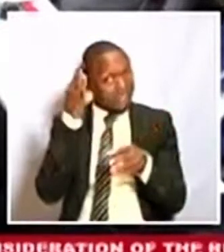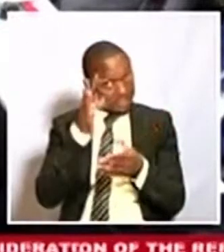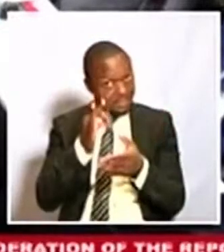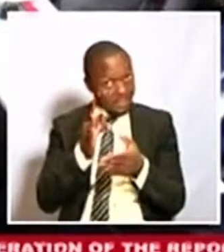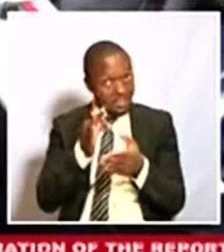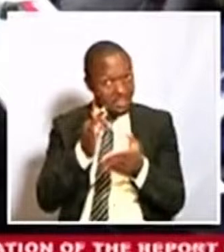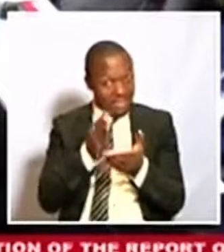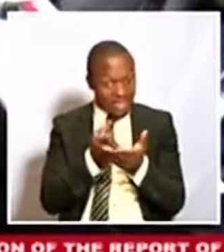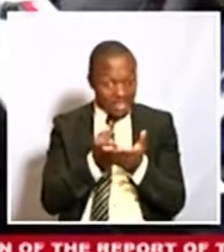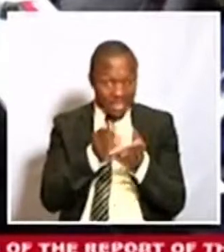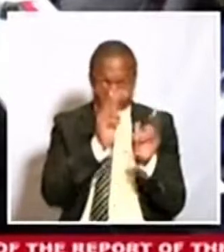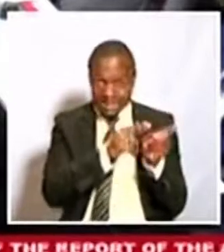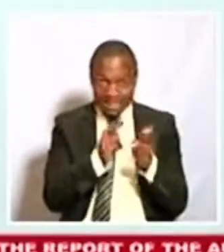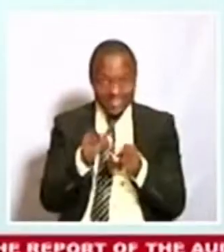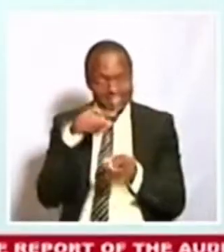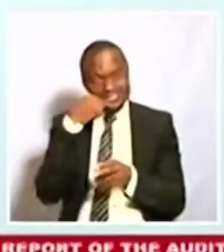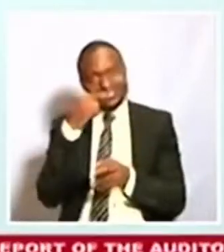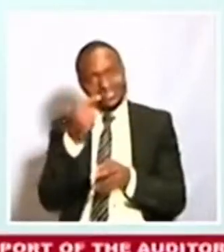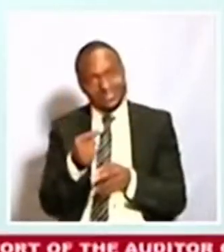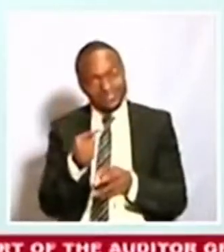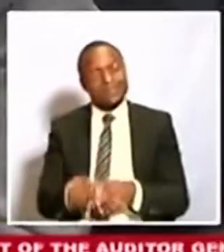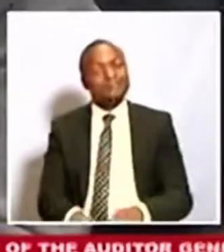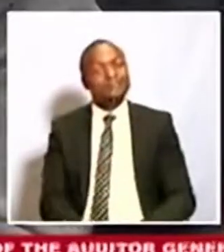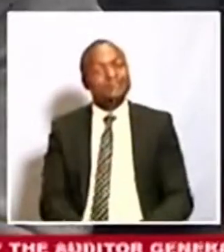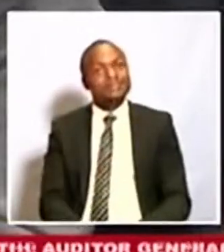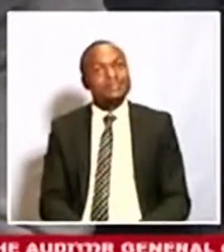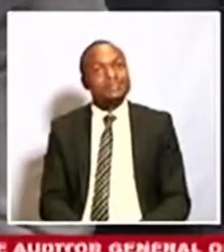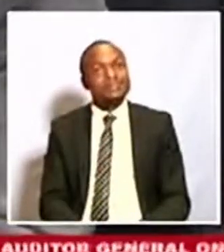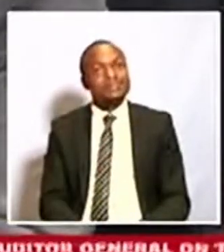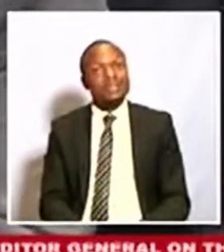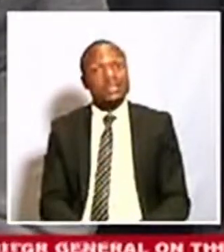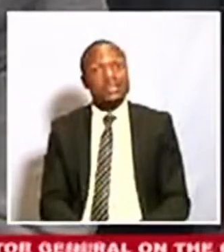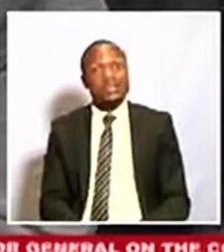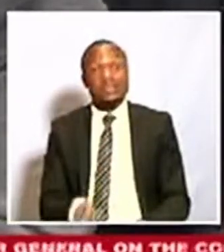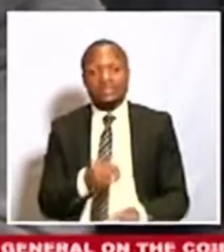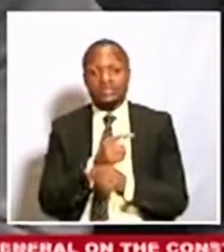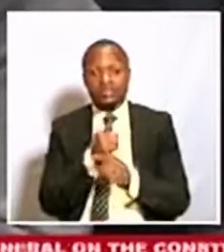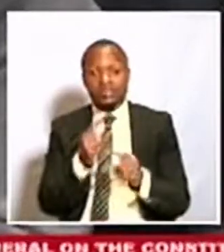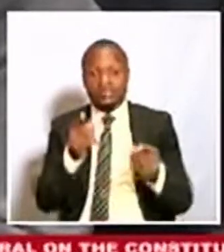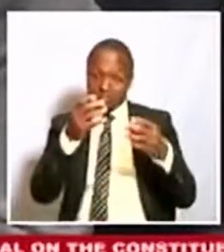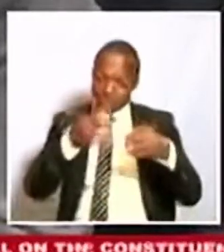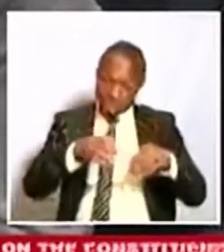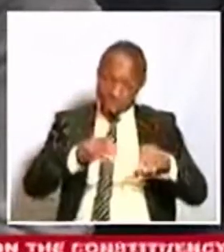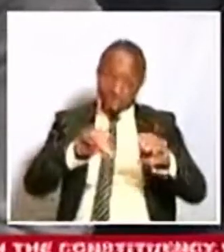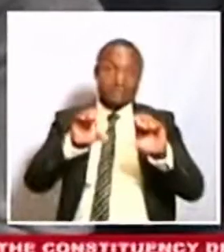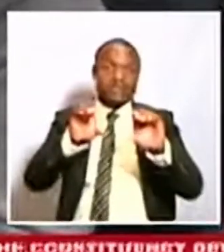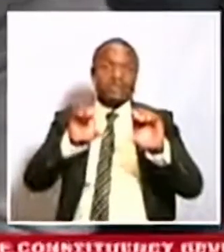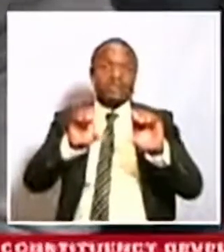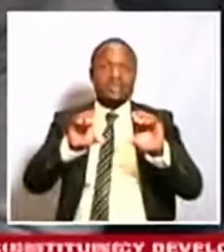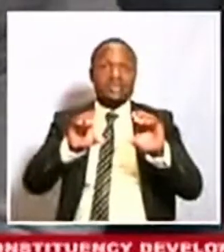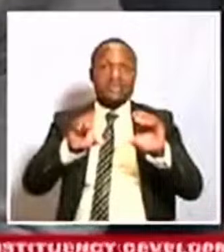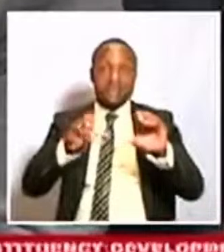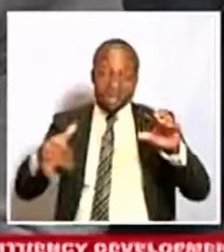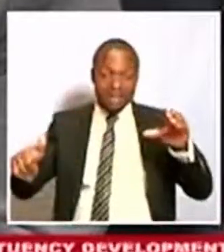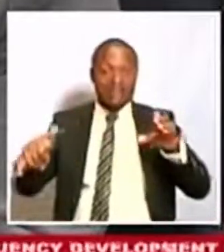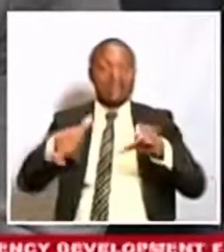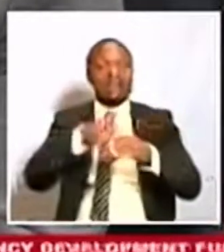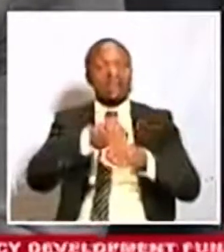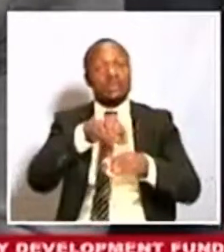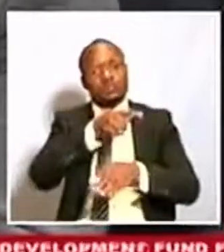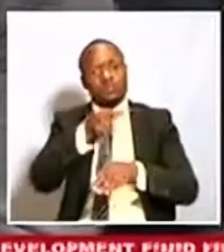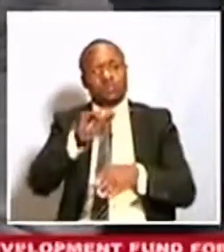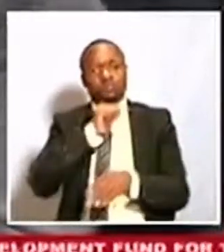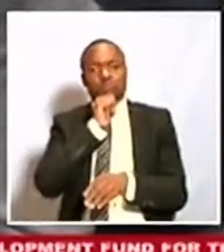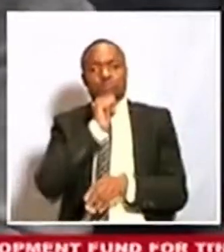submission, where he says they could just go ahead, even include those who were